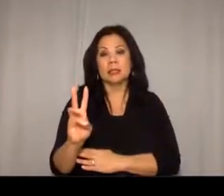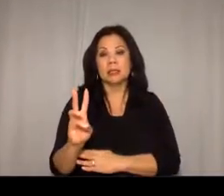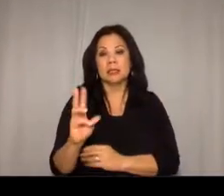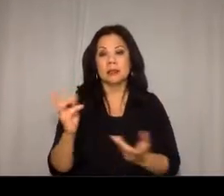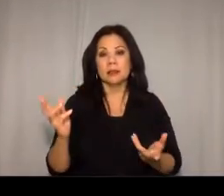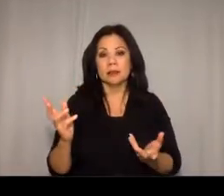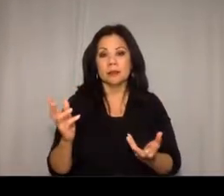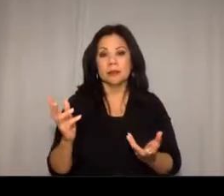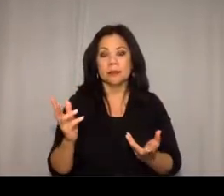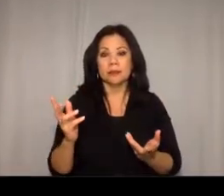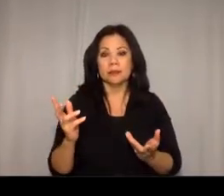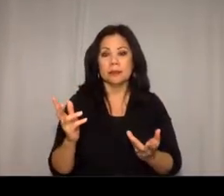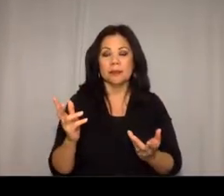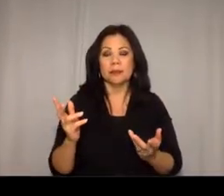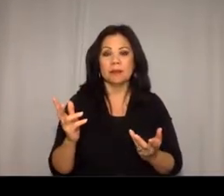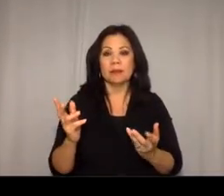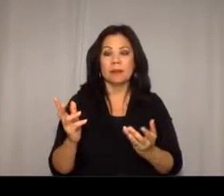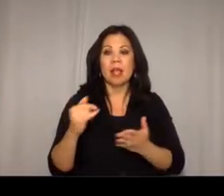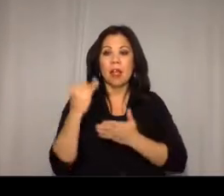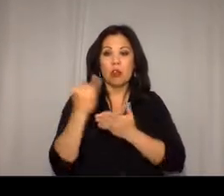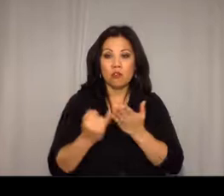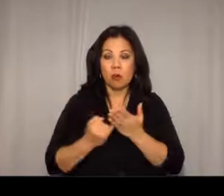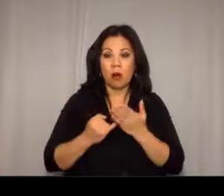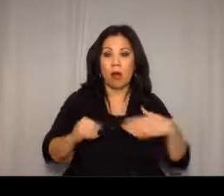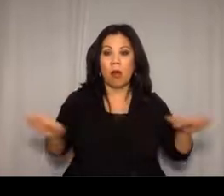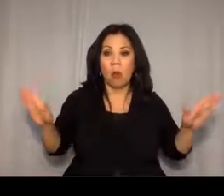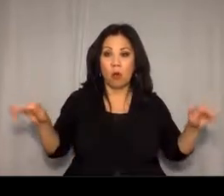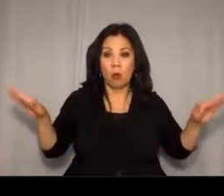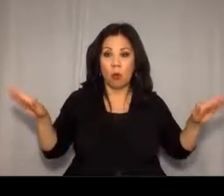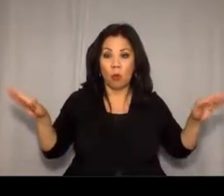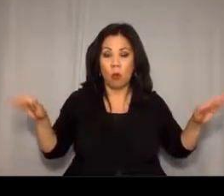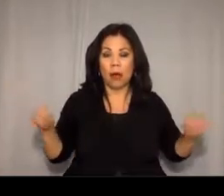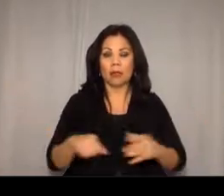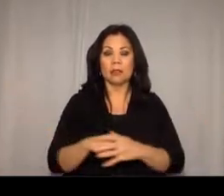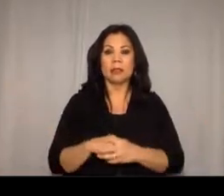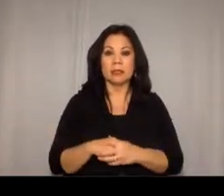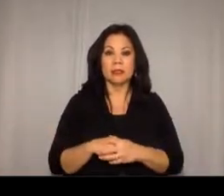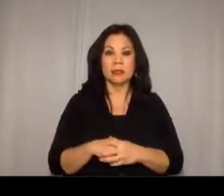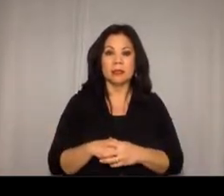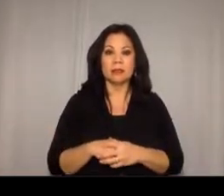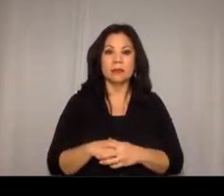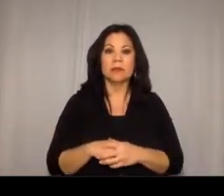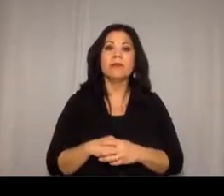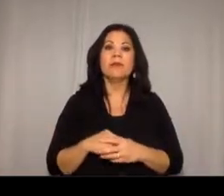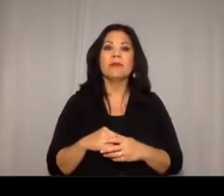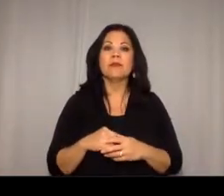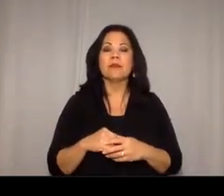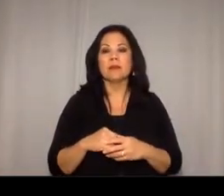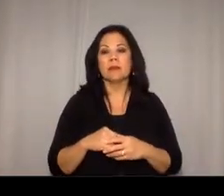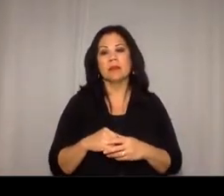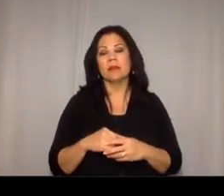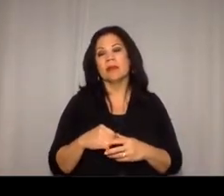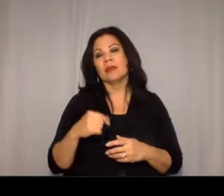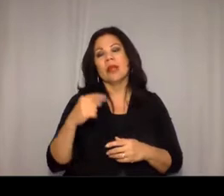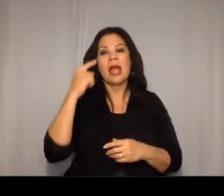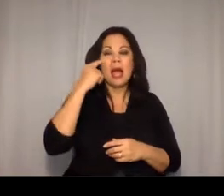is add the wings. Alright, so this time I think I'll just put the wings in. We already did the eye